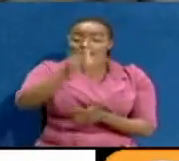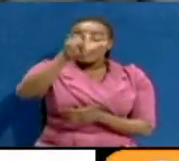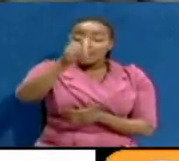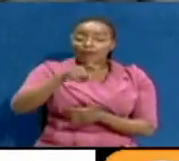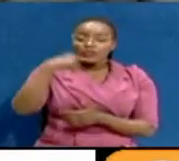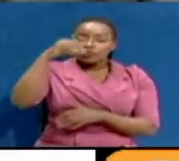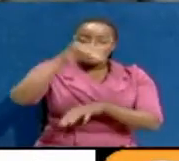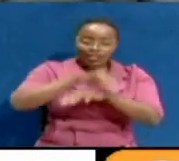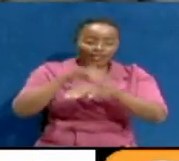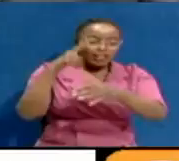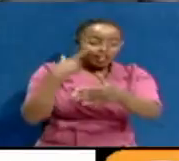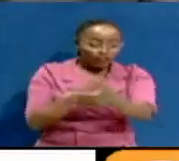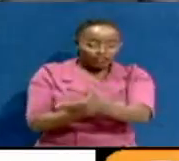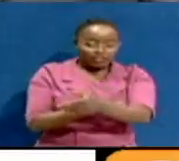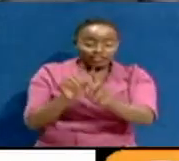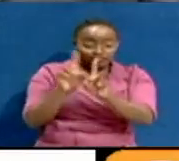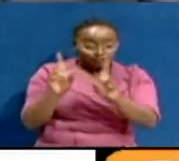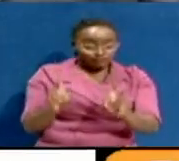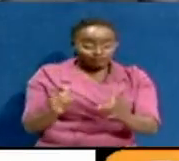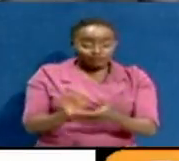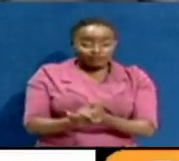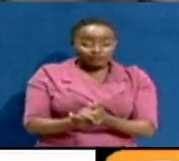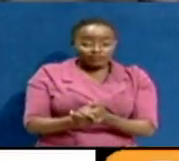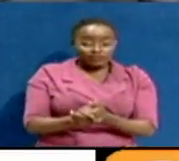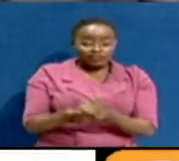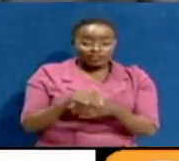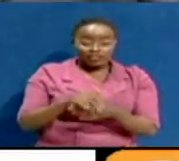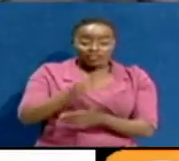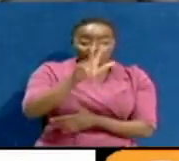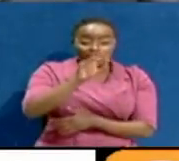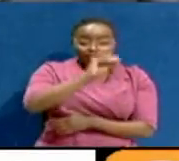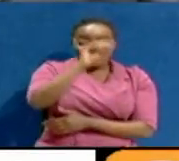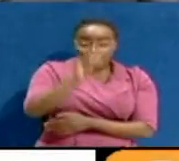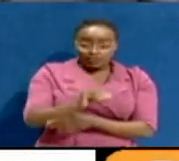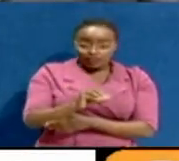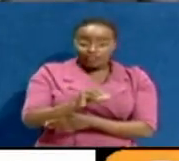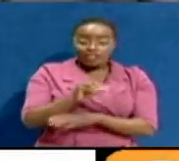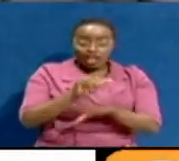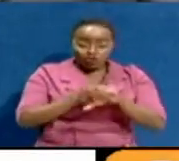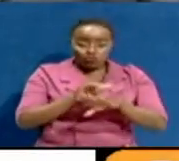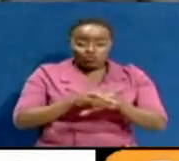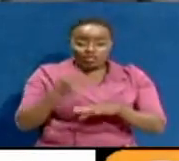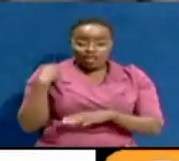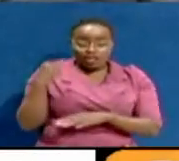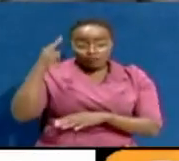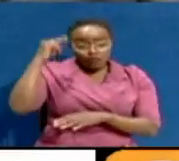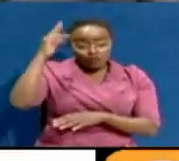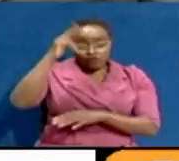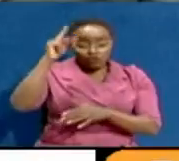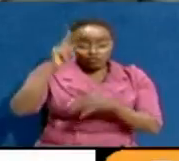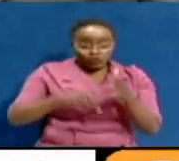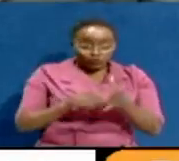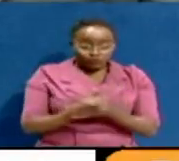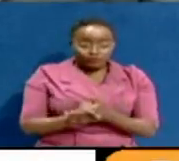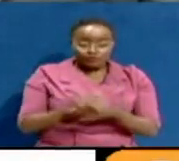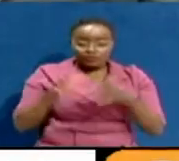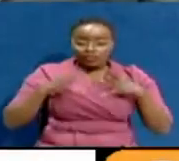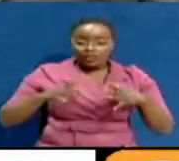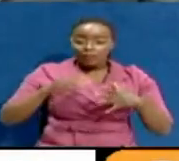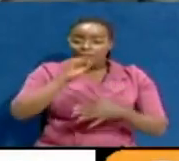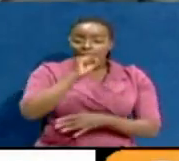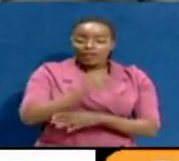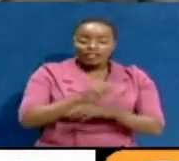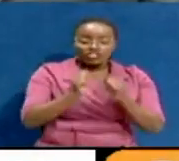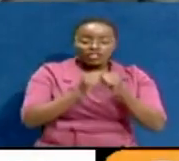not get the vaccine, so the number of 30% is actually quite a good number for the following reasons. So those who are aged